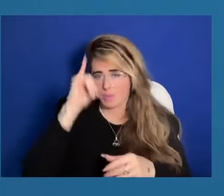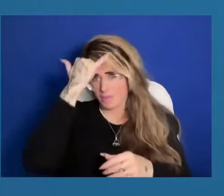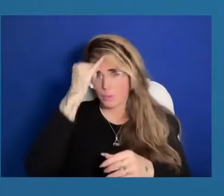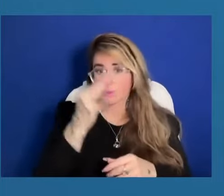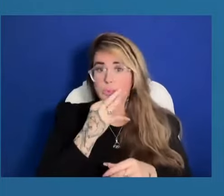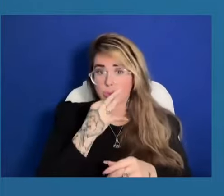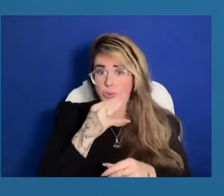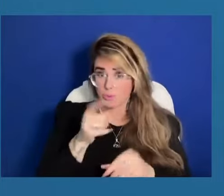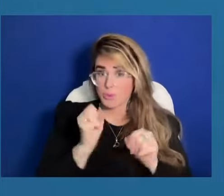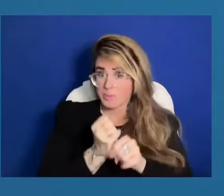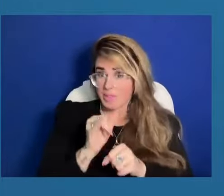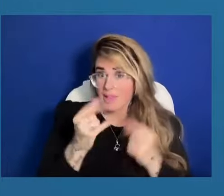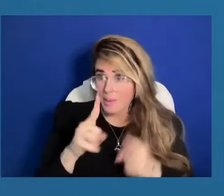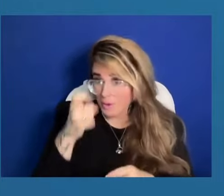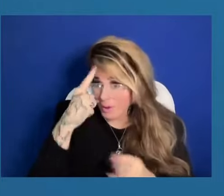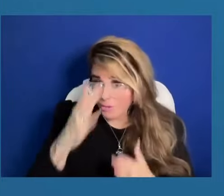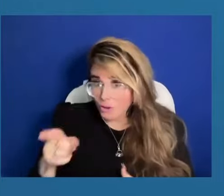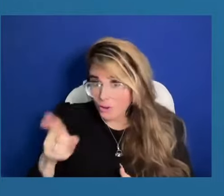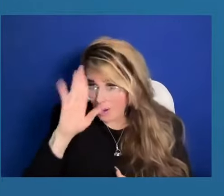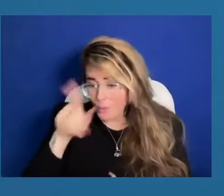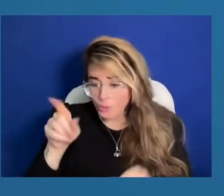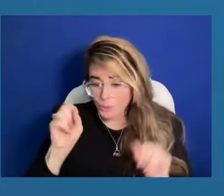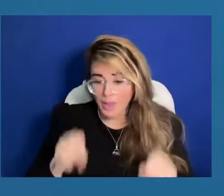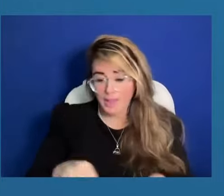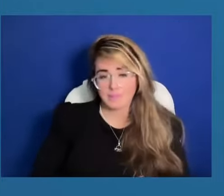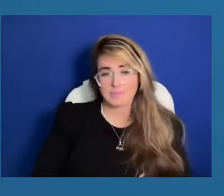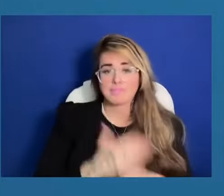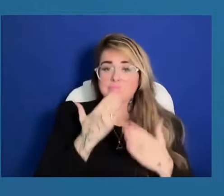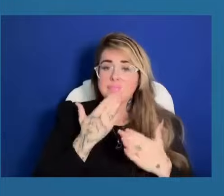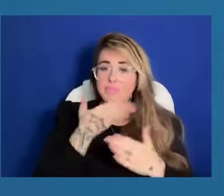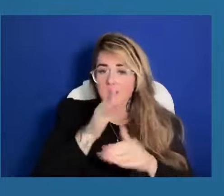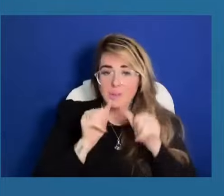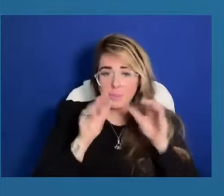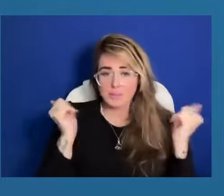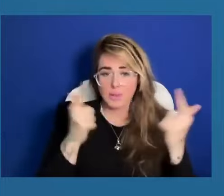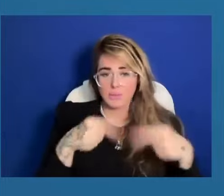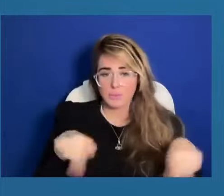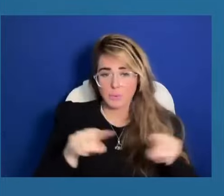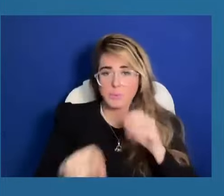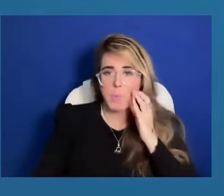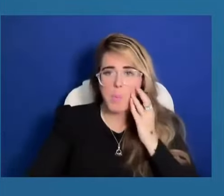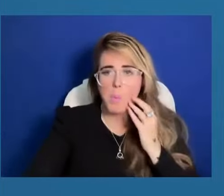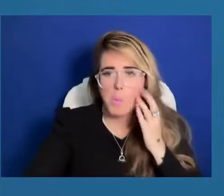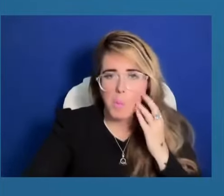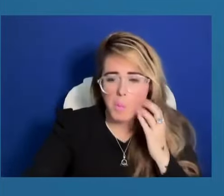can make that happen, Governor. I know you can. Thank you, and God bless you all.